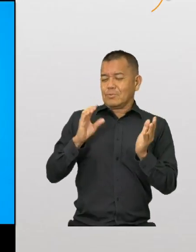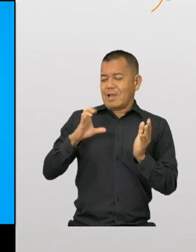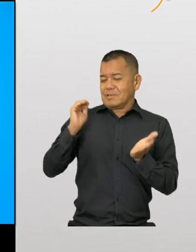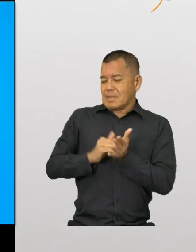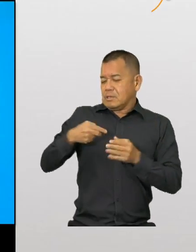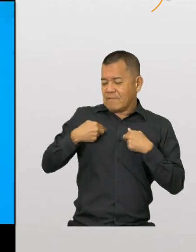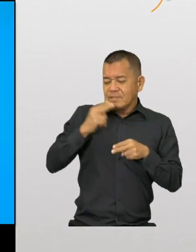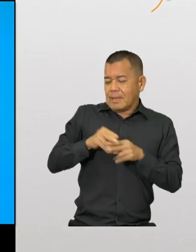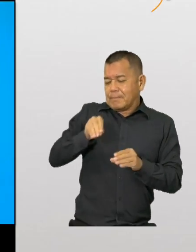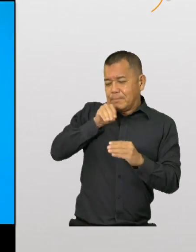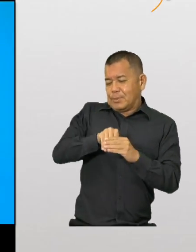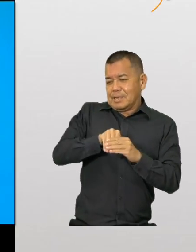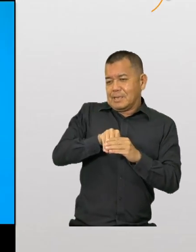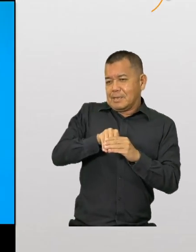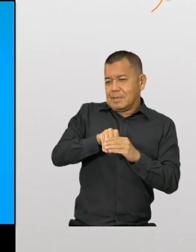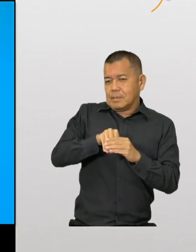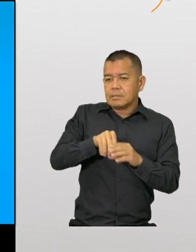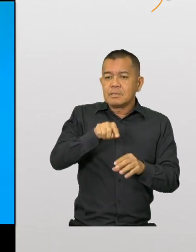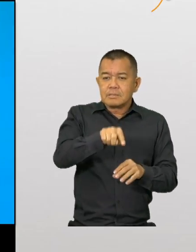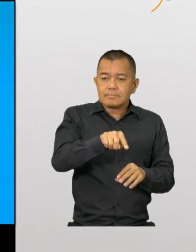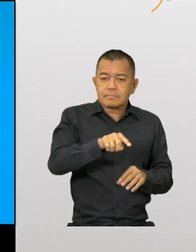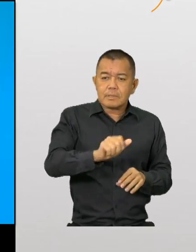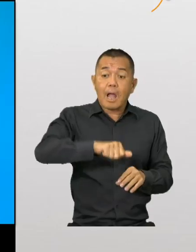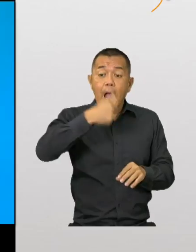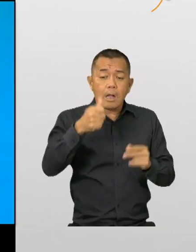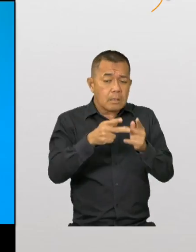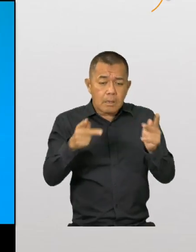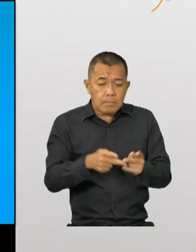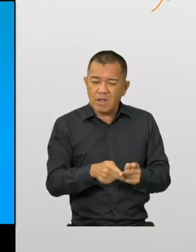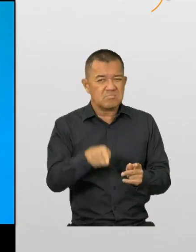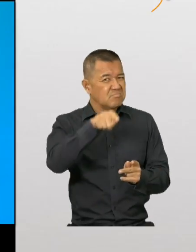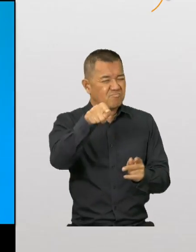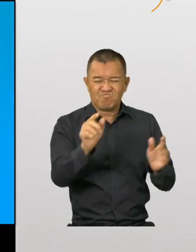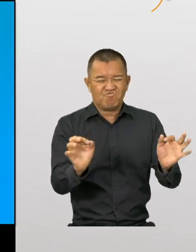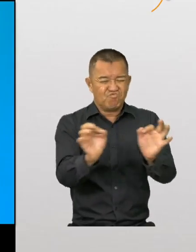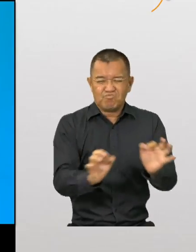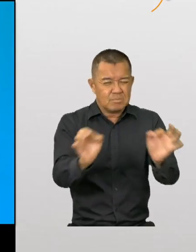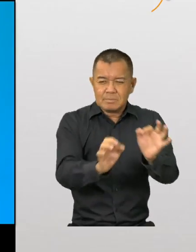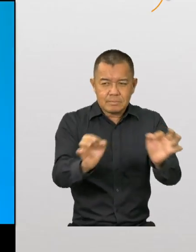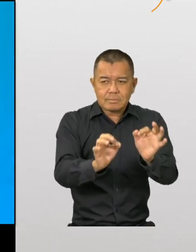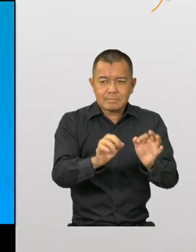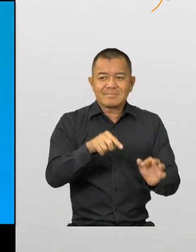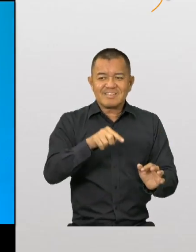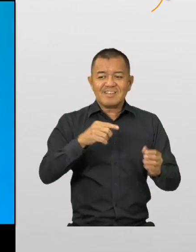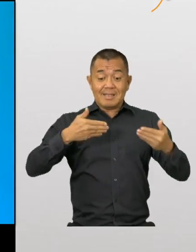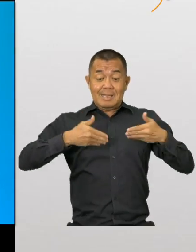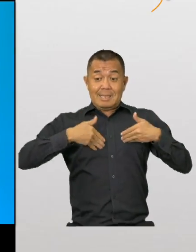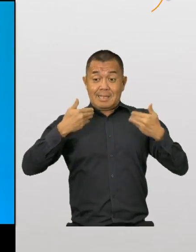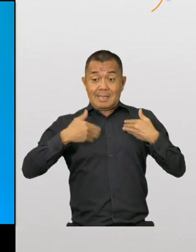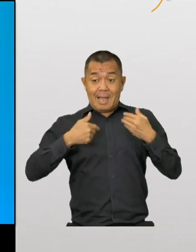Doesn't happen anywhere else. Young couples buying a flat today probably won't see as huge